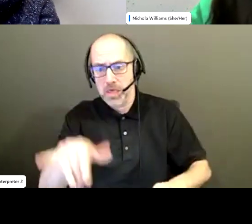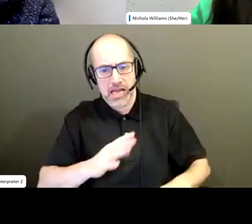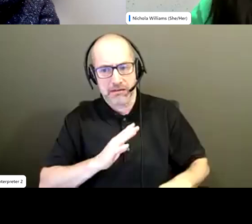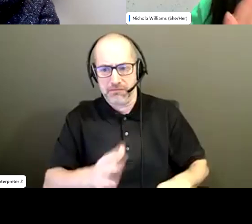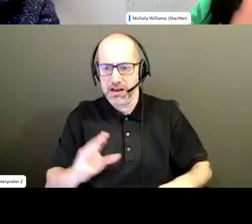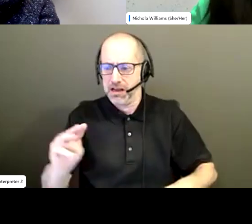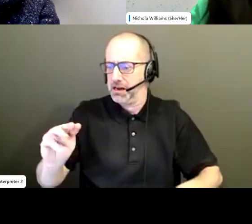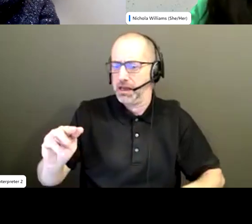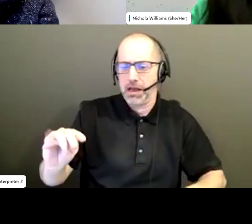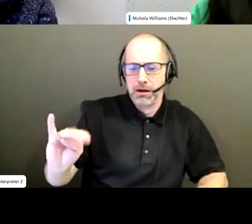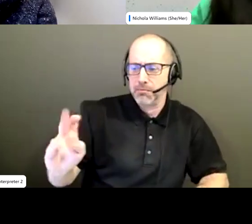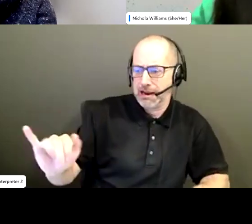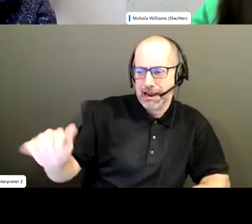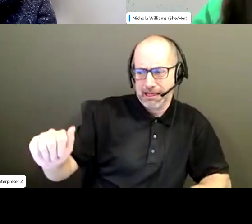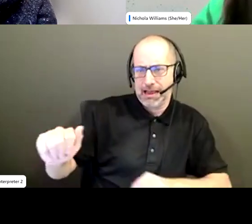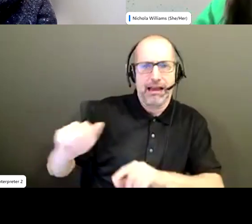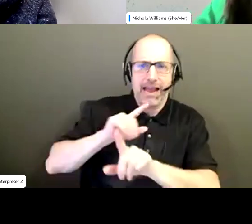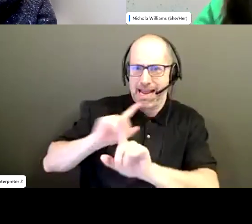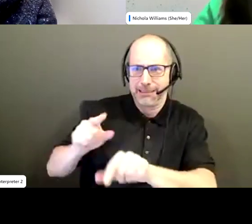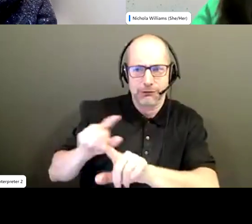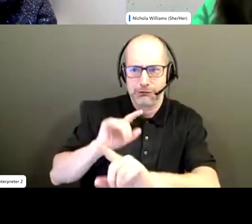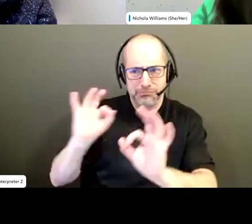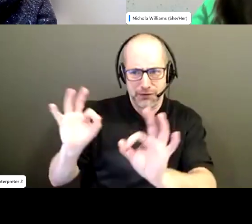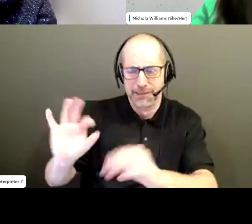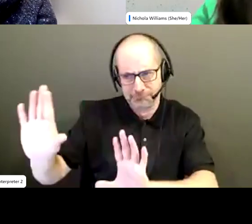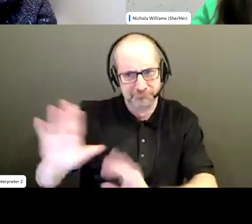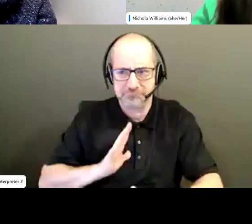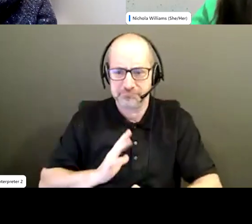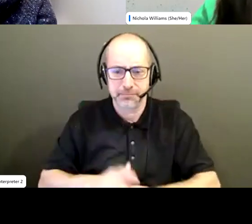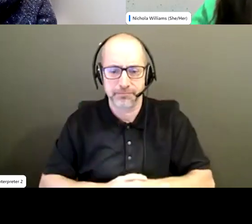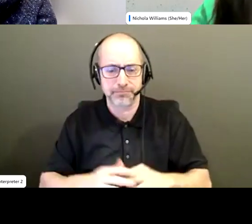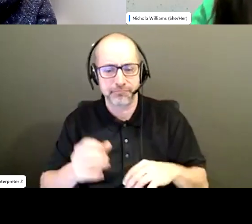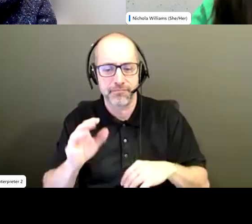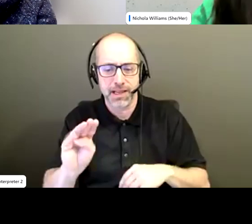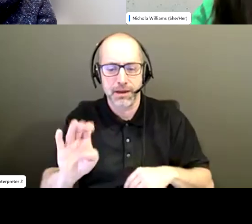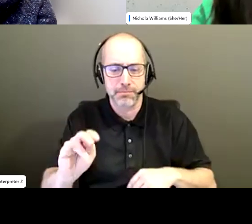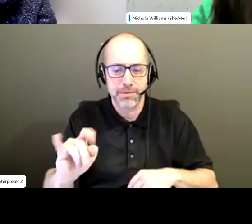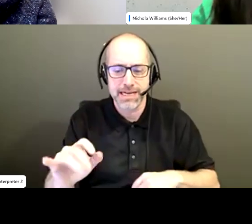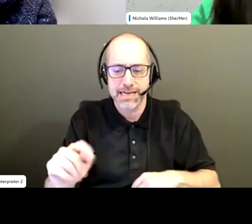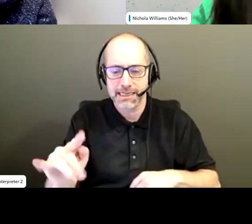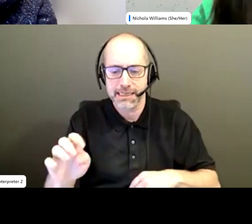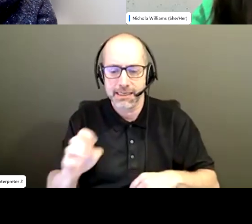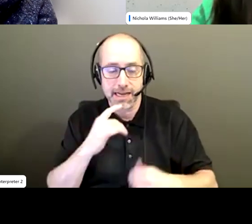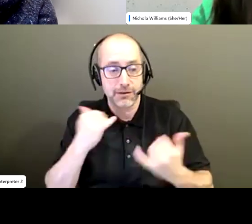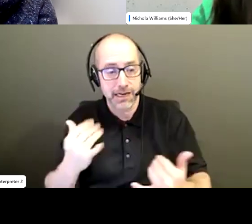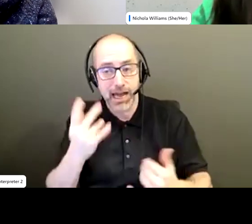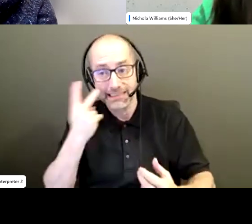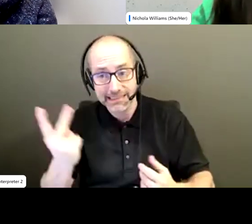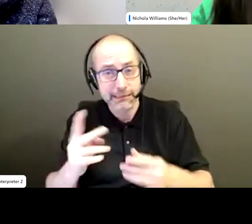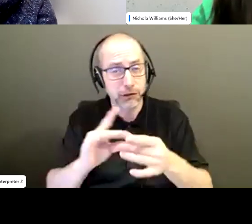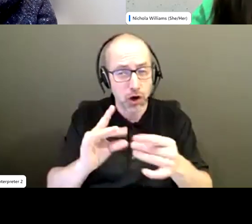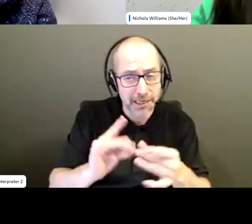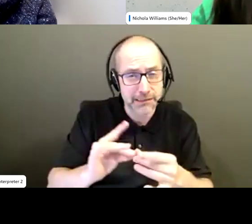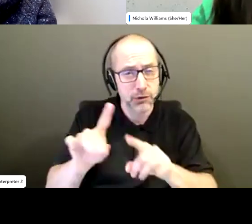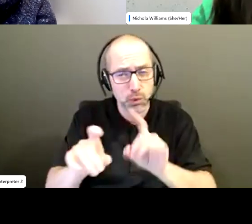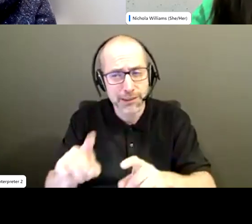answered the question. Perfectly Okay. fine. I've seen a few comments come through, questions/comments that have to do with